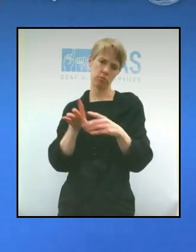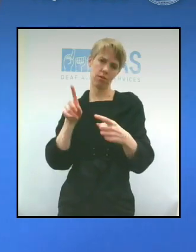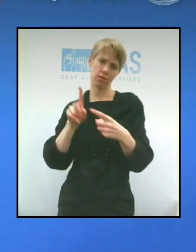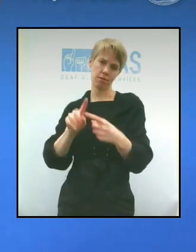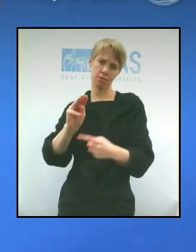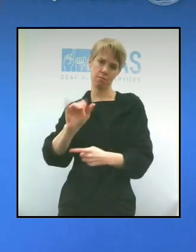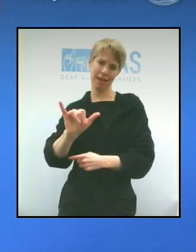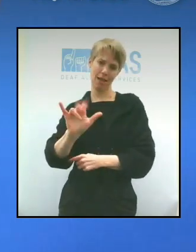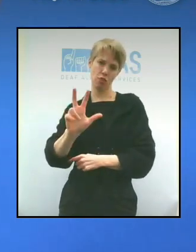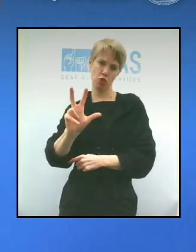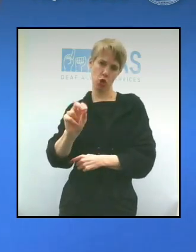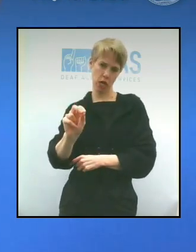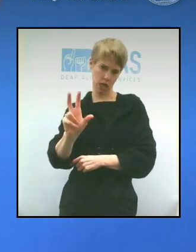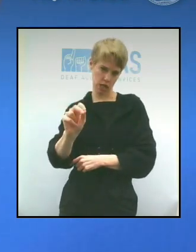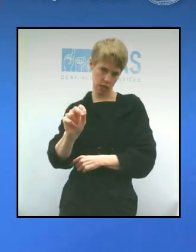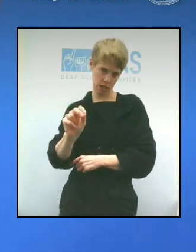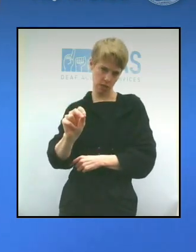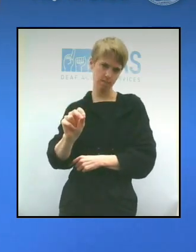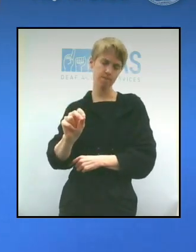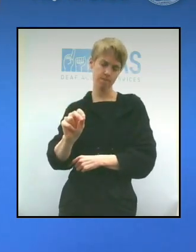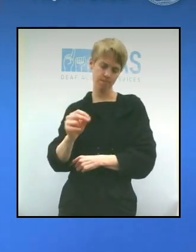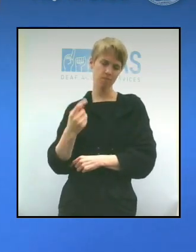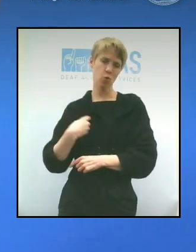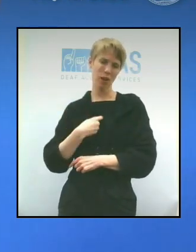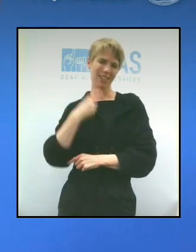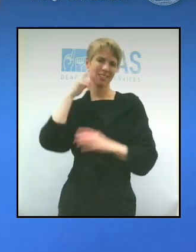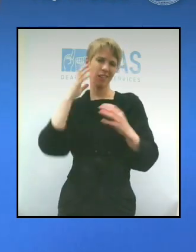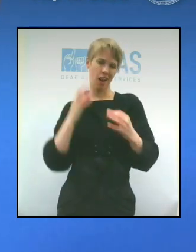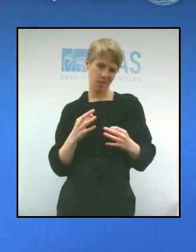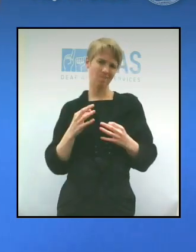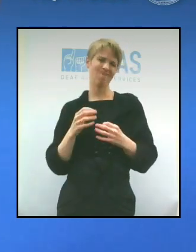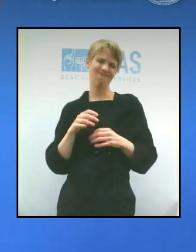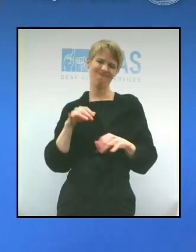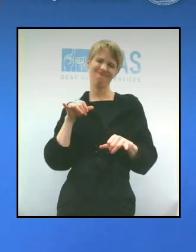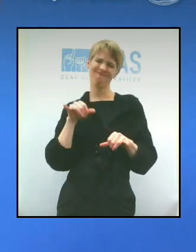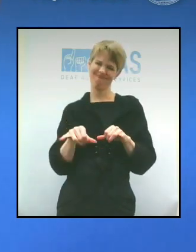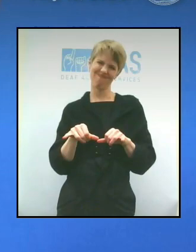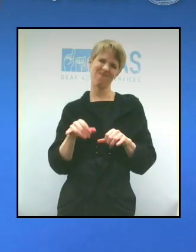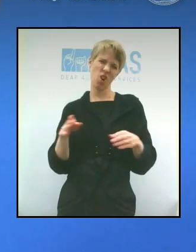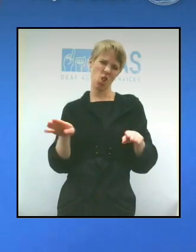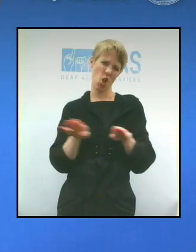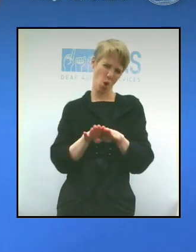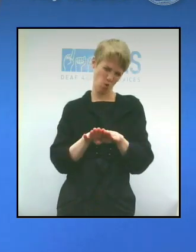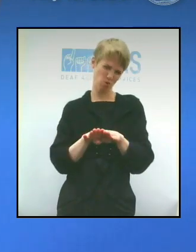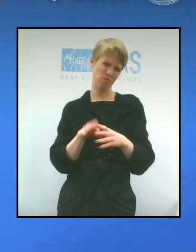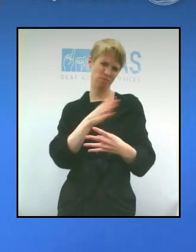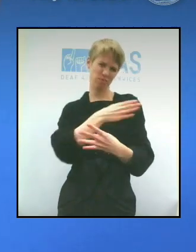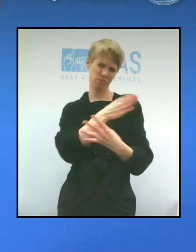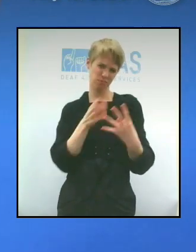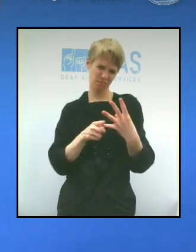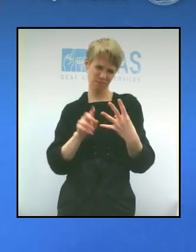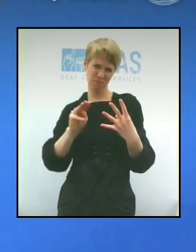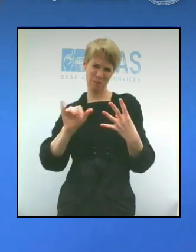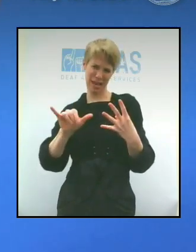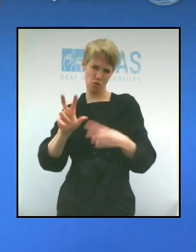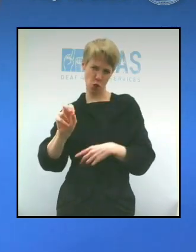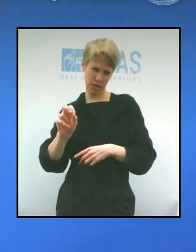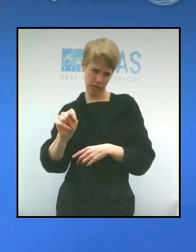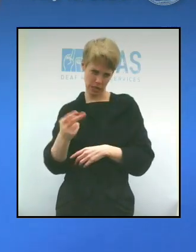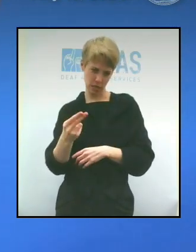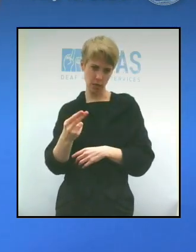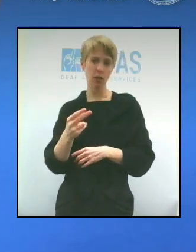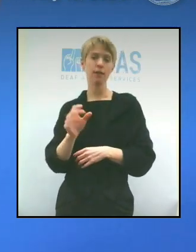to close all camping in Erie County parks for May 30th. Camping, as you may know, for vehicles that